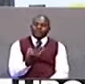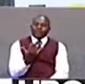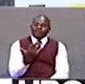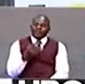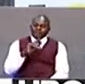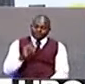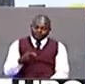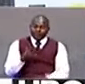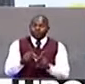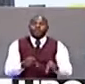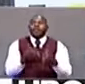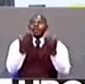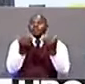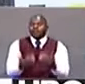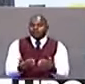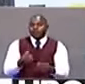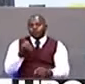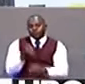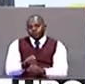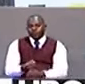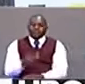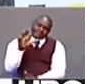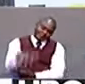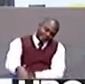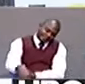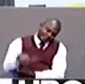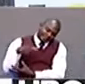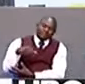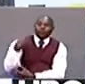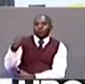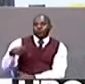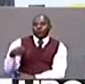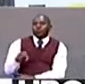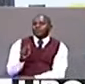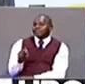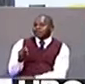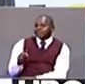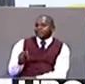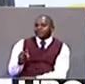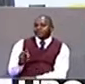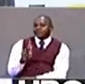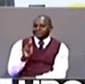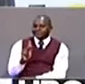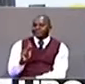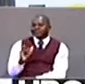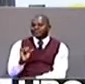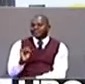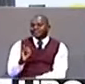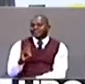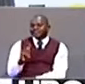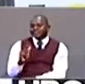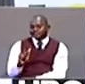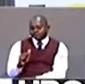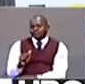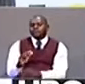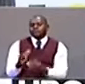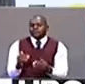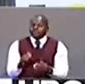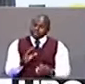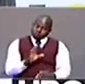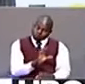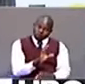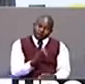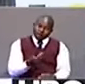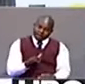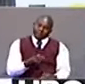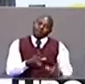35,000 people now doing the mining there. Now, of course, the owner has